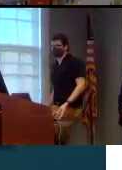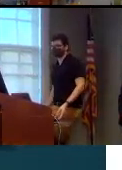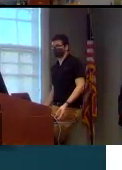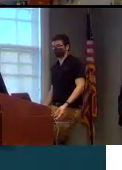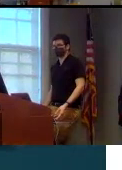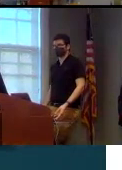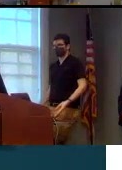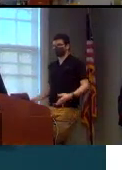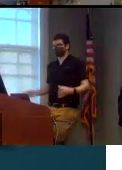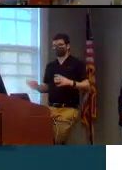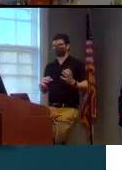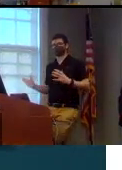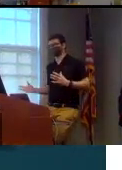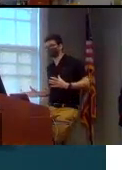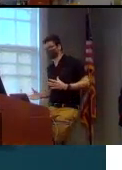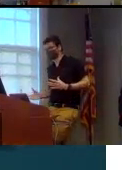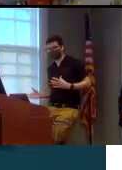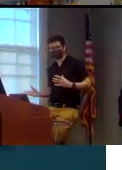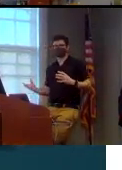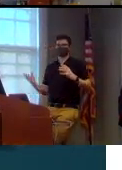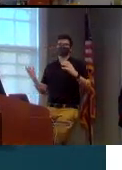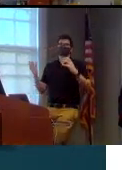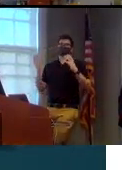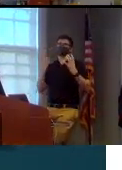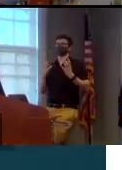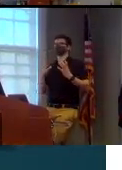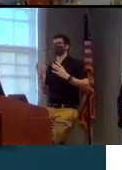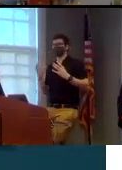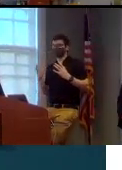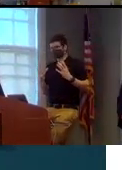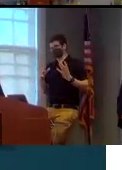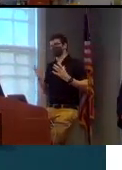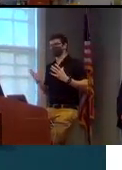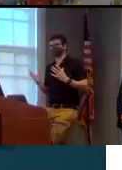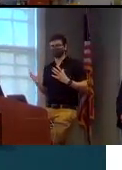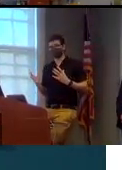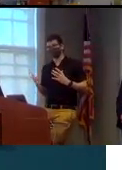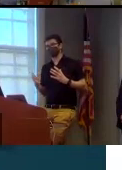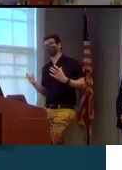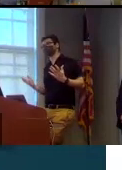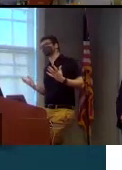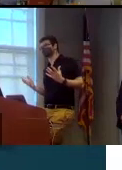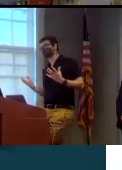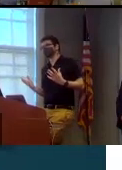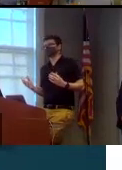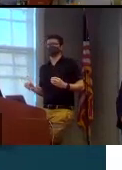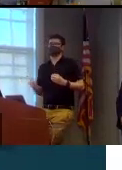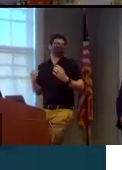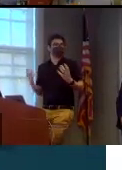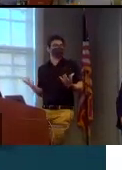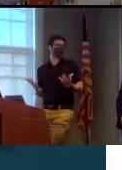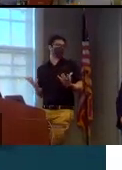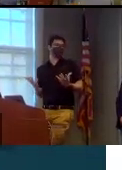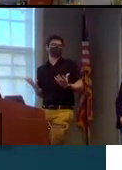at the moment being this issue with grid cells and neighborhoods, with grid cells not obviously snapping to neighborhoods very nicely,